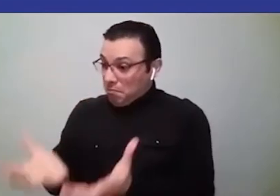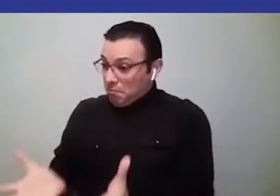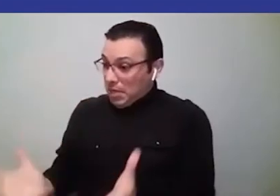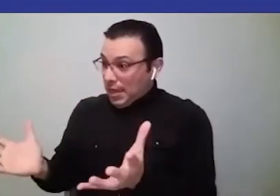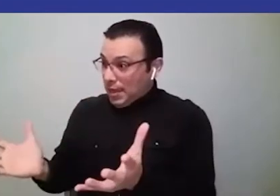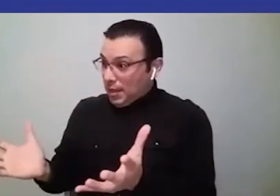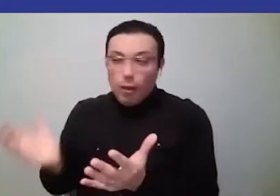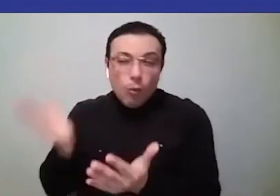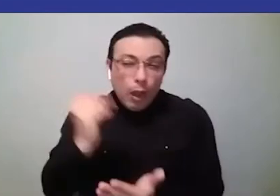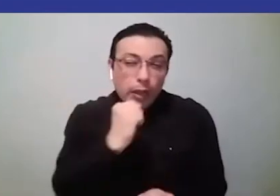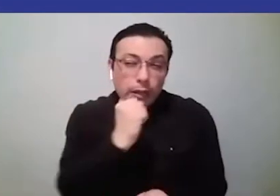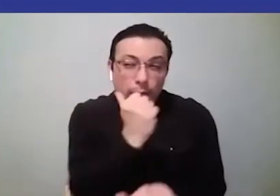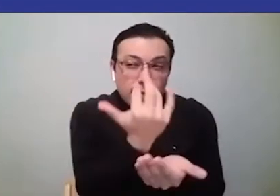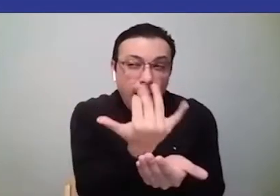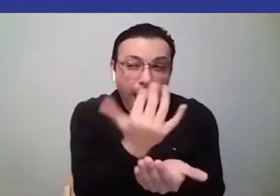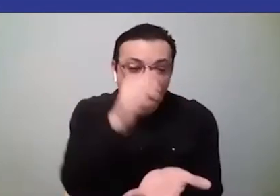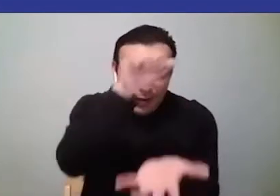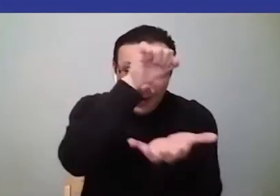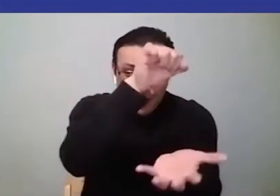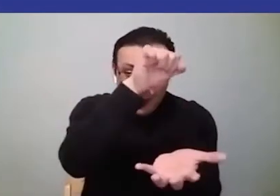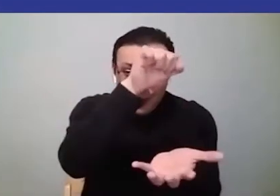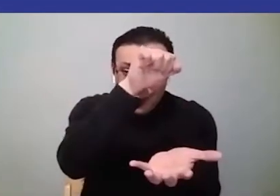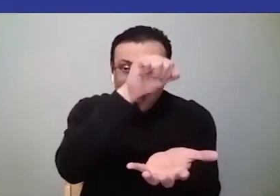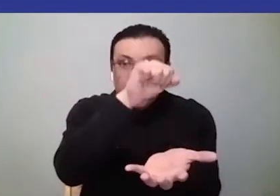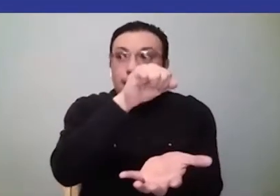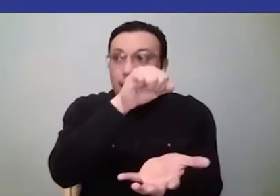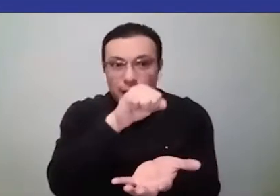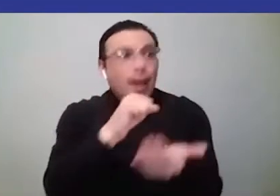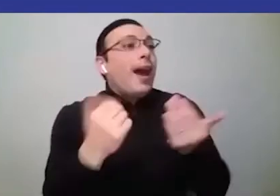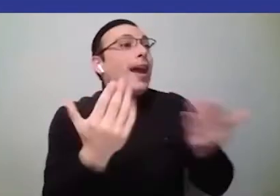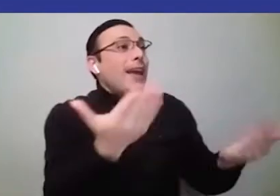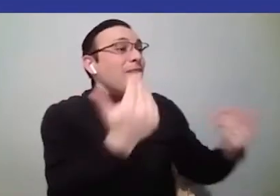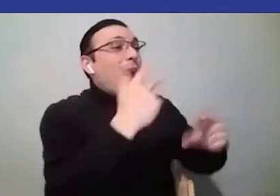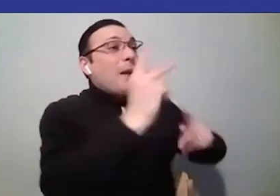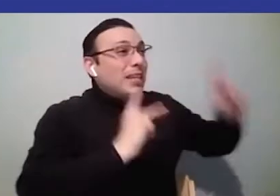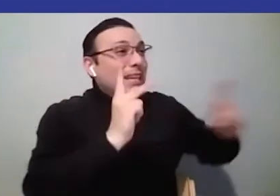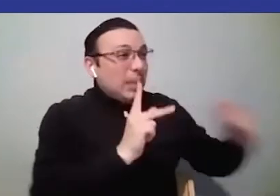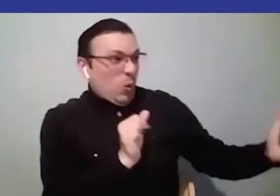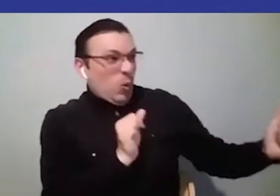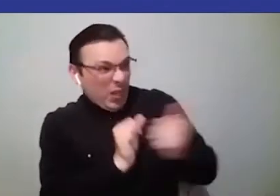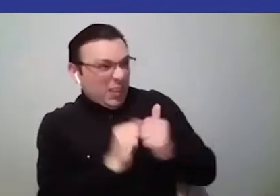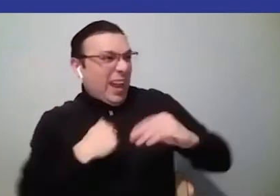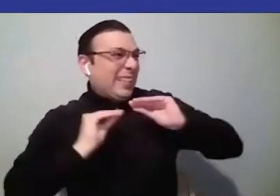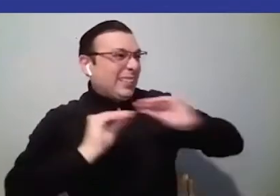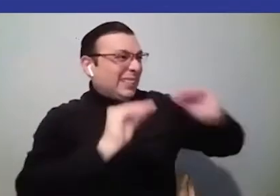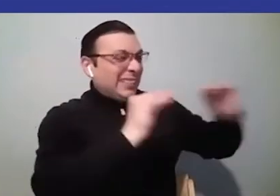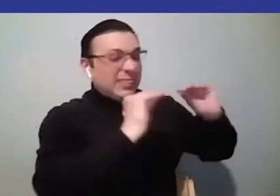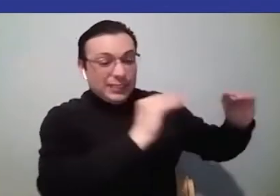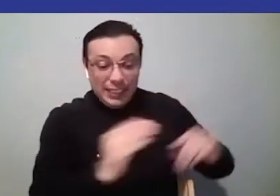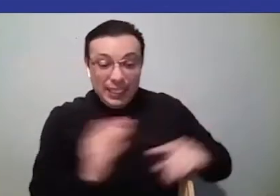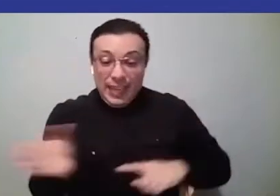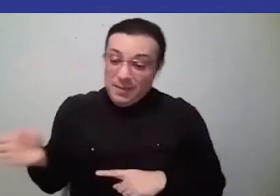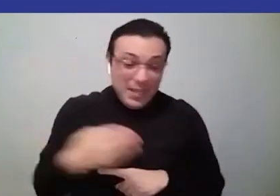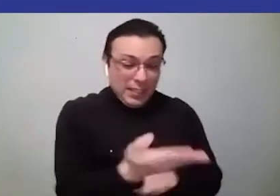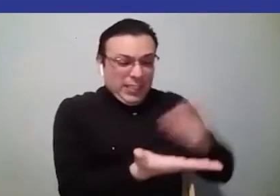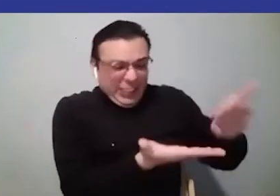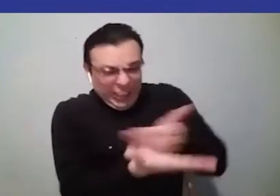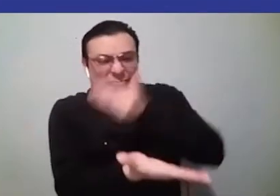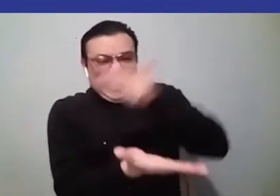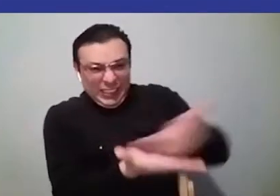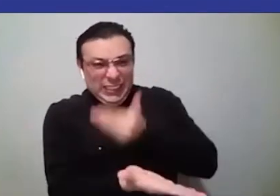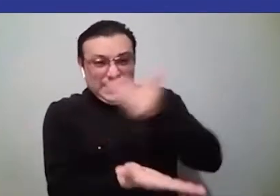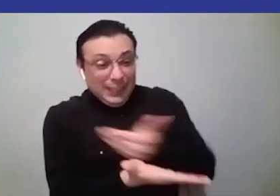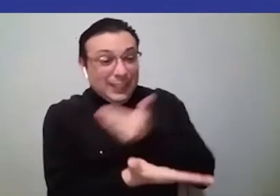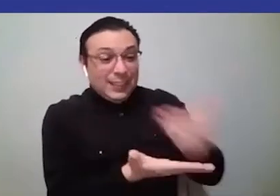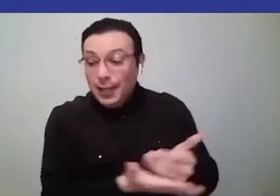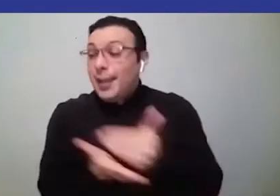make lanterns with me. And so we had the fish, and then we had the scraping of the fish. And the first time when I was scraping this and this